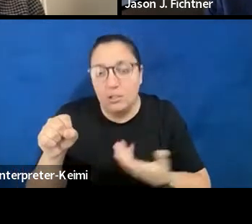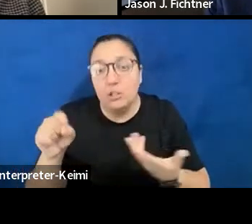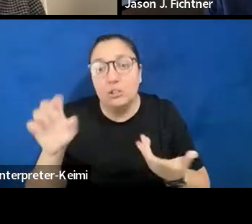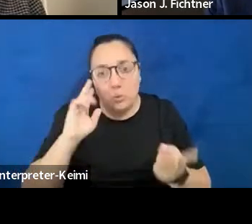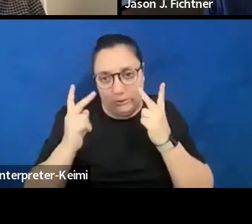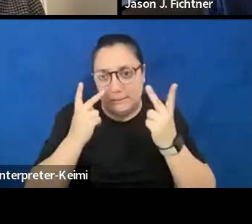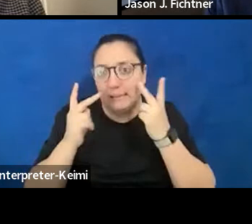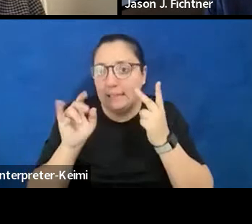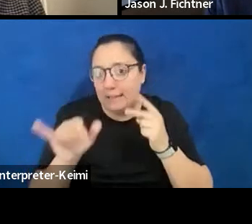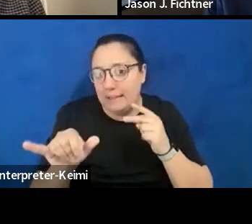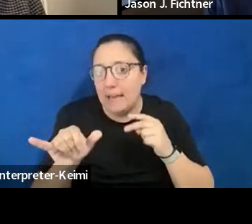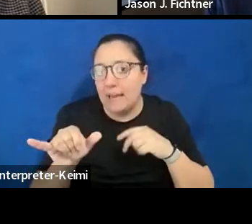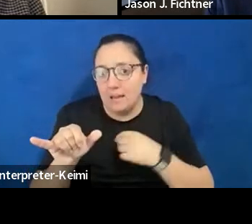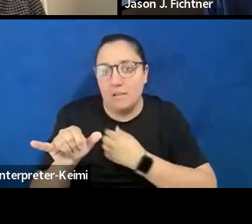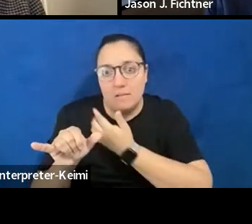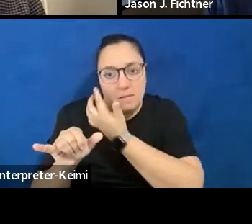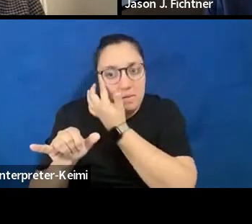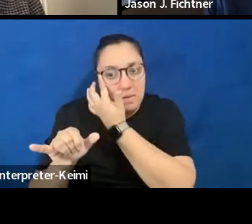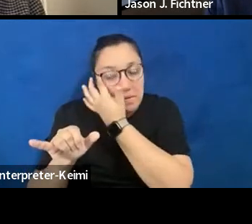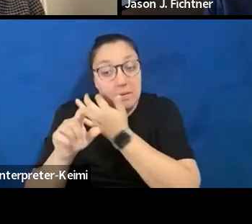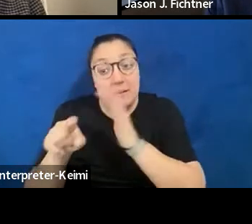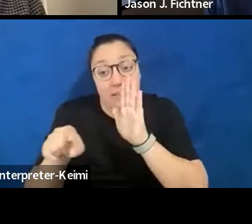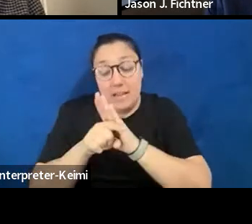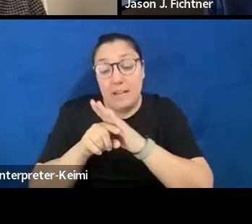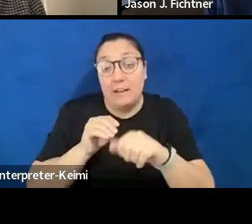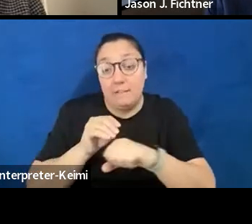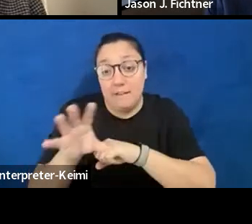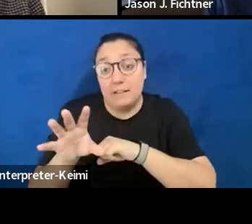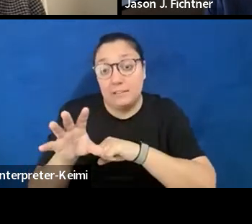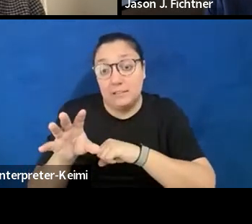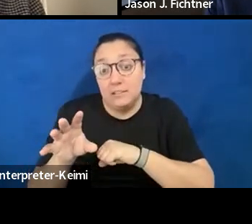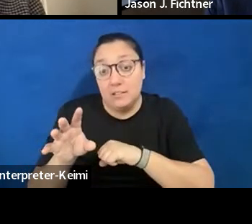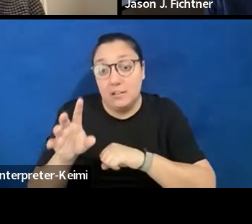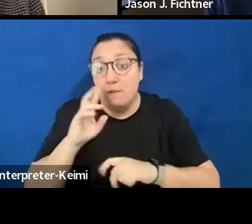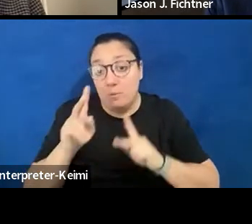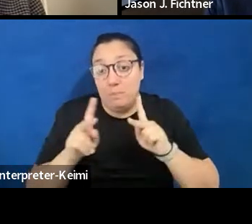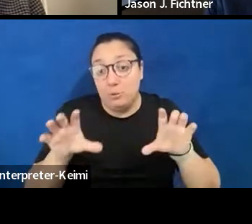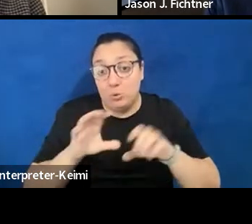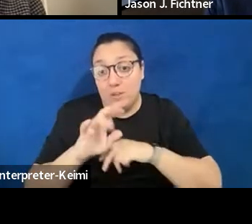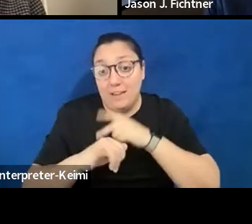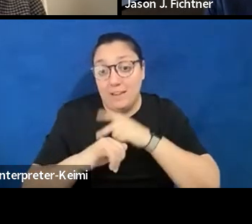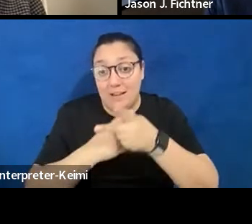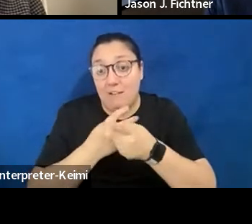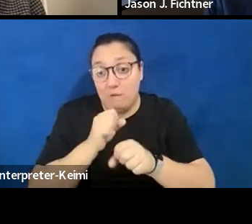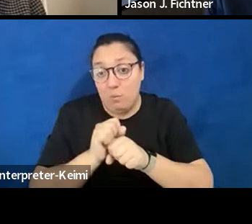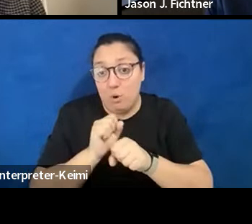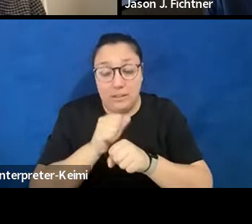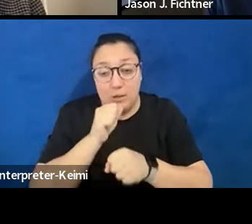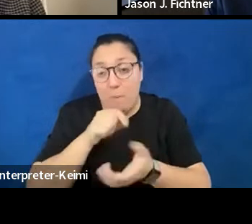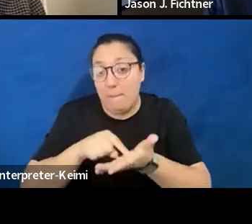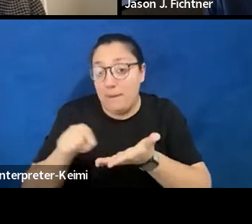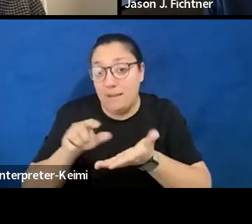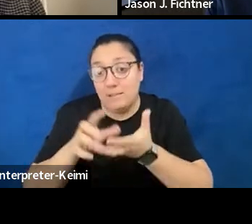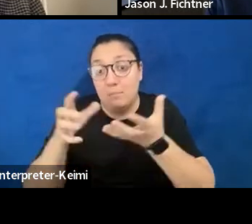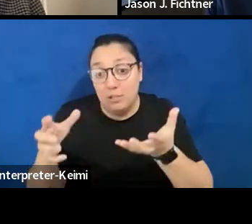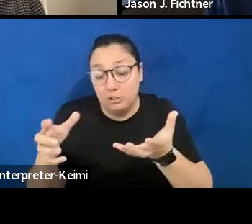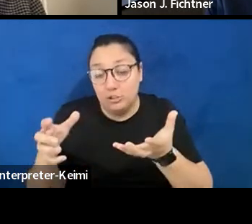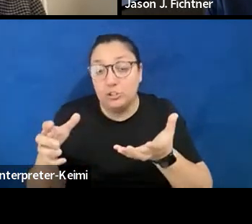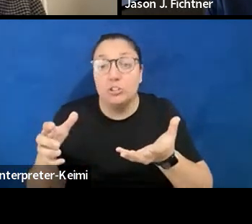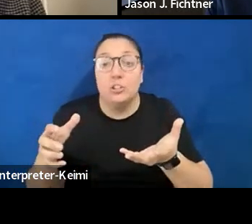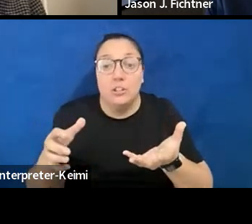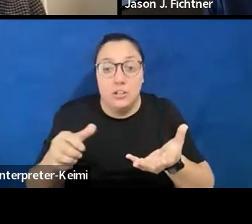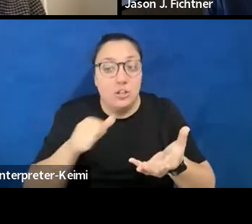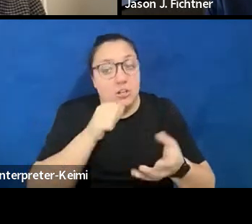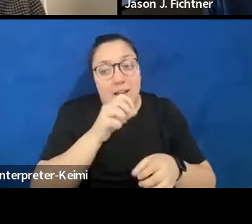see that having a negative effect in terms of people who are doing these jobs that maybe don't pay as much, not also getting